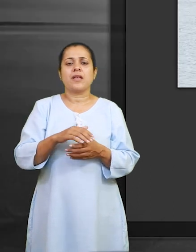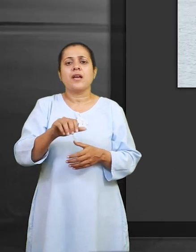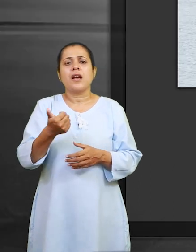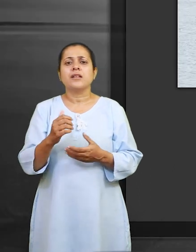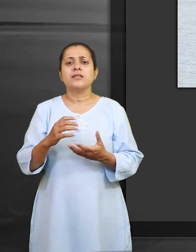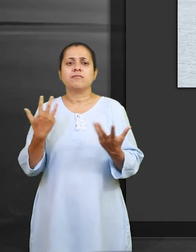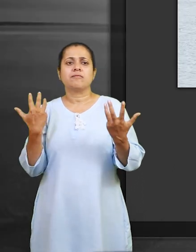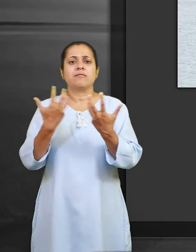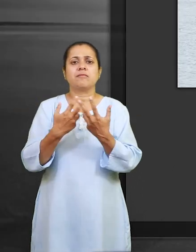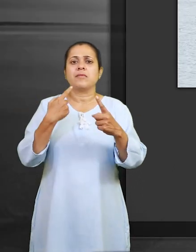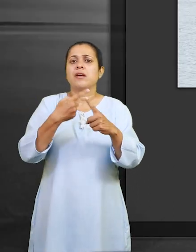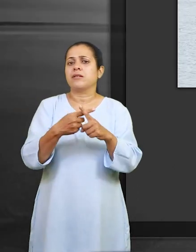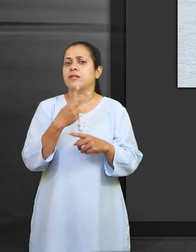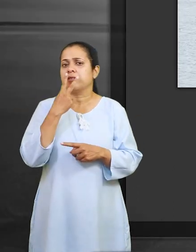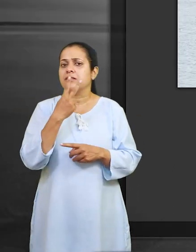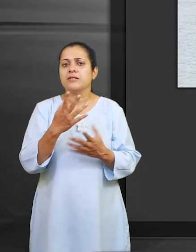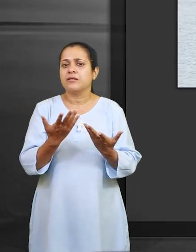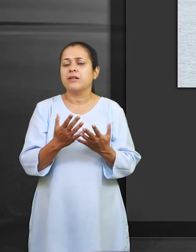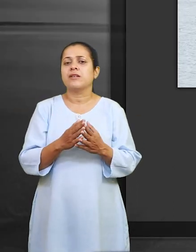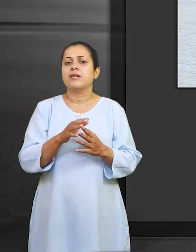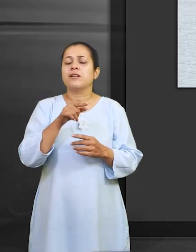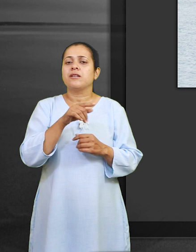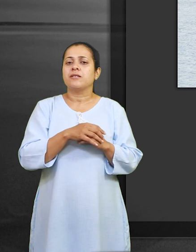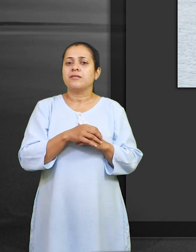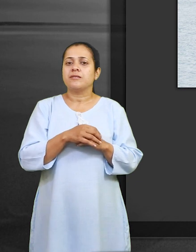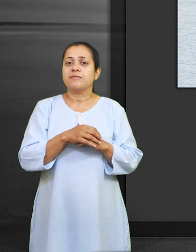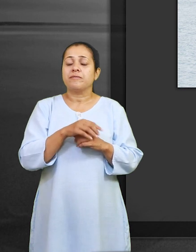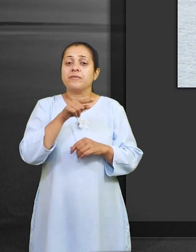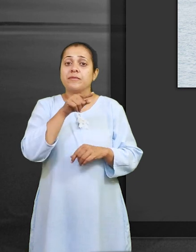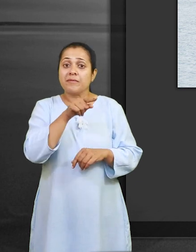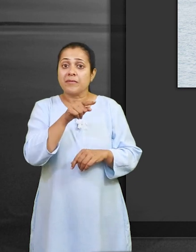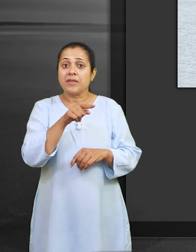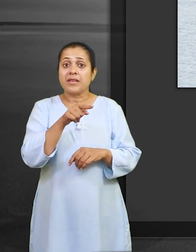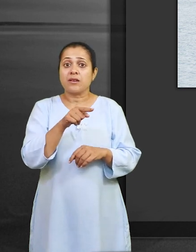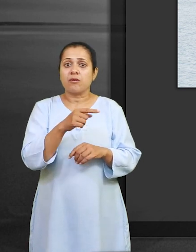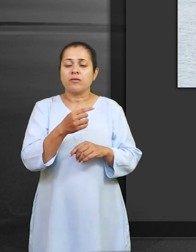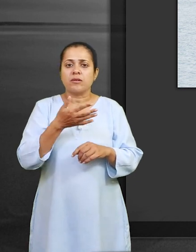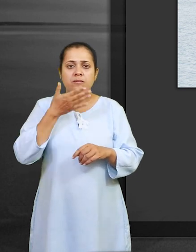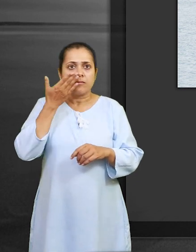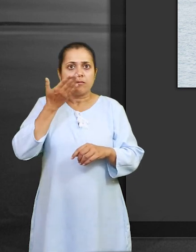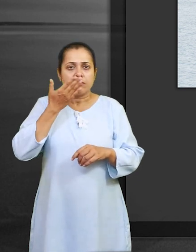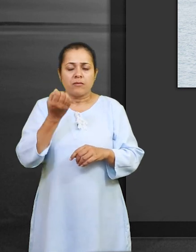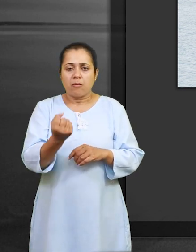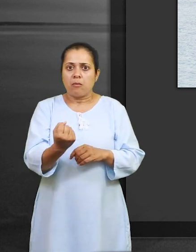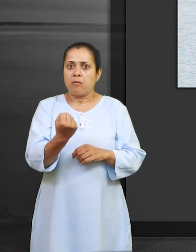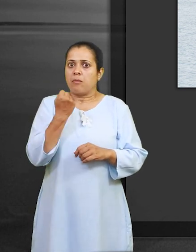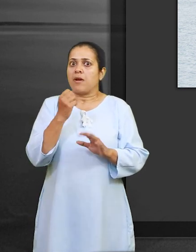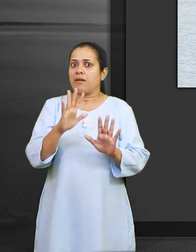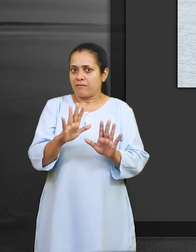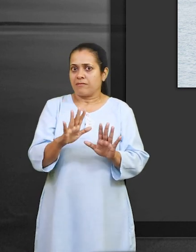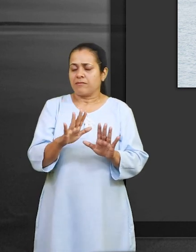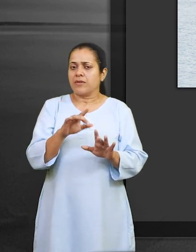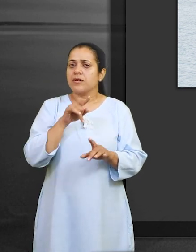Another adaptation that we can see in a polar bear is they have a very strong sense of